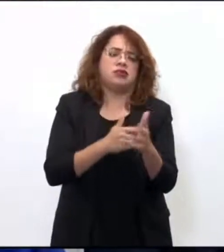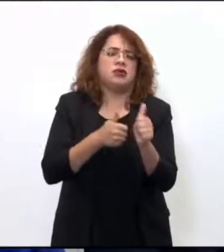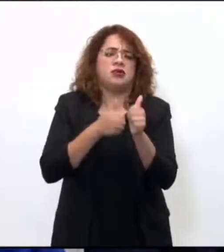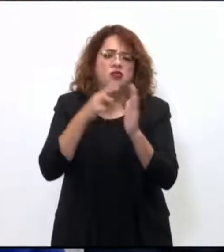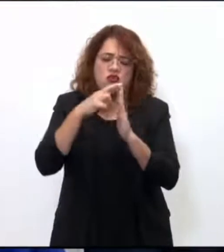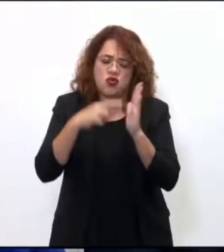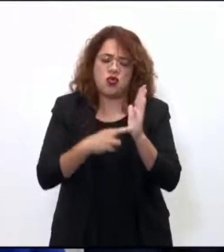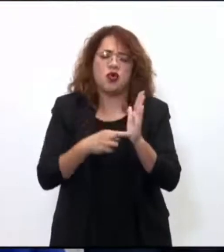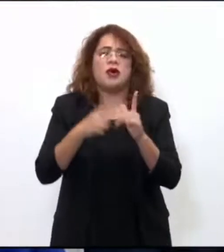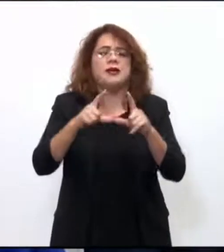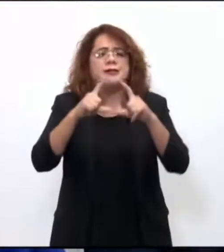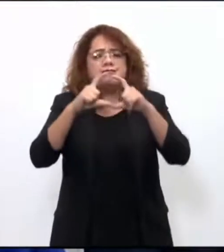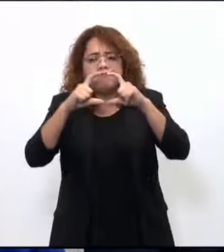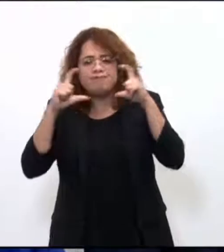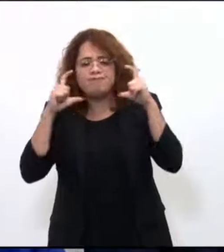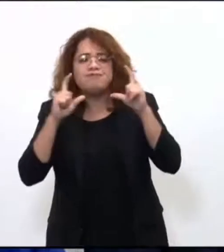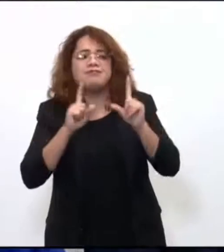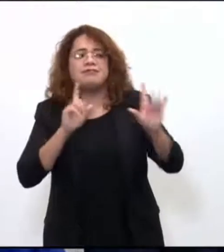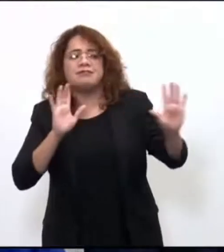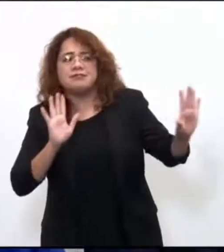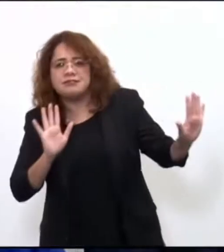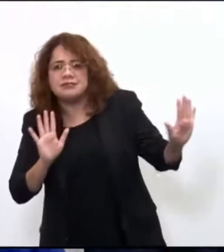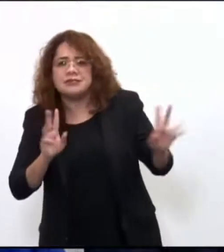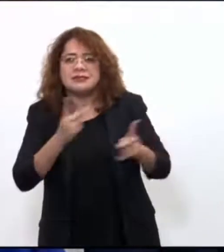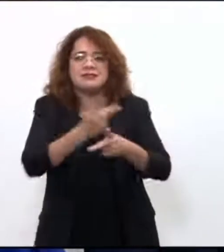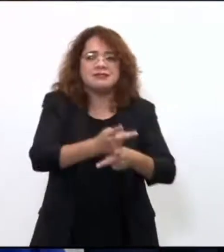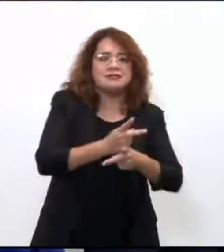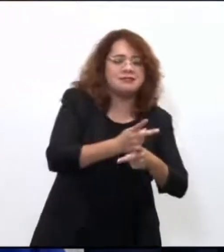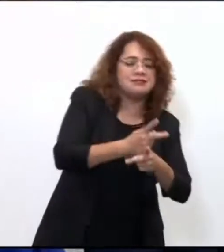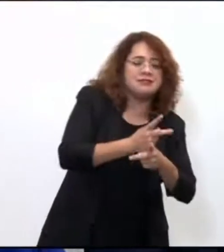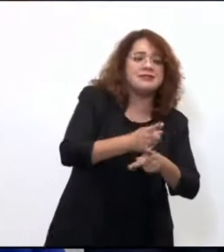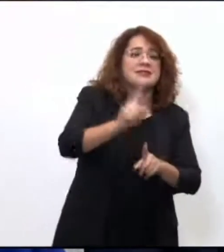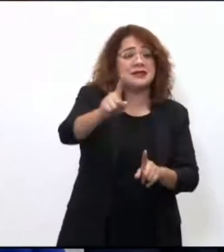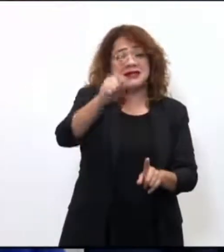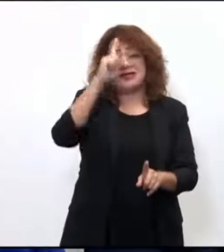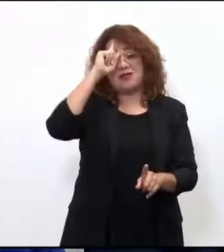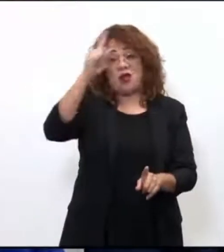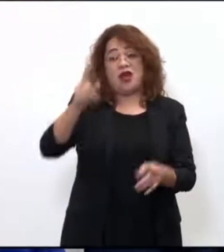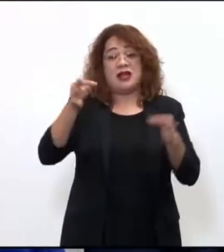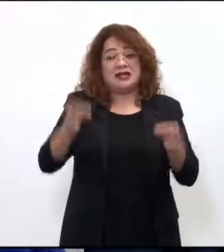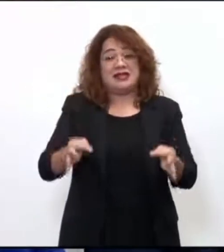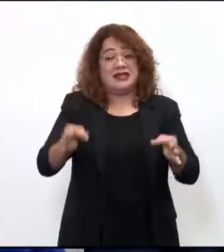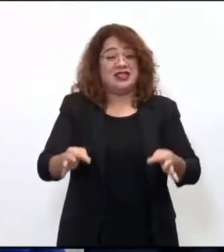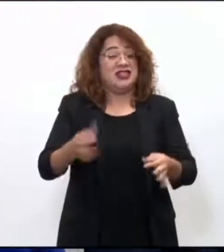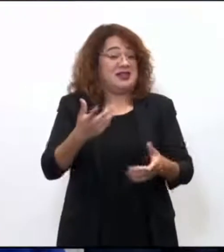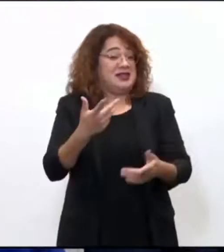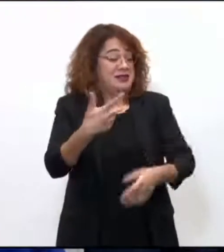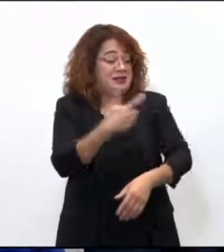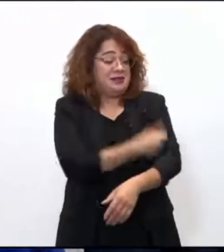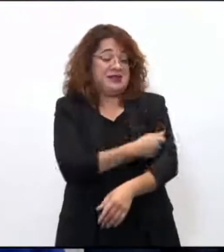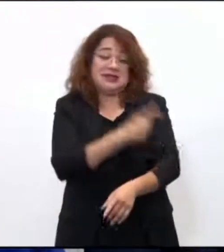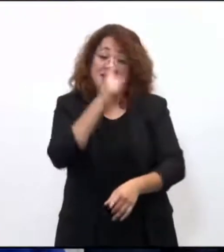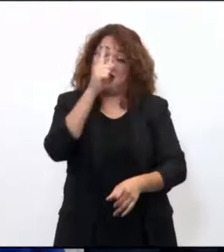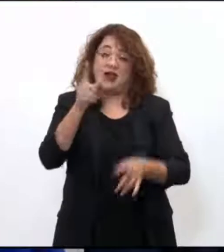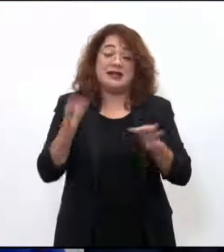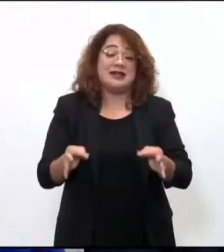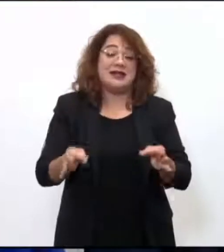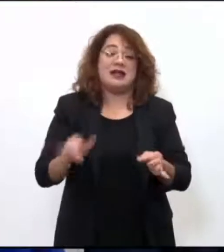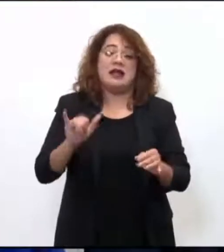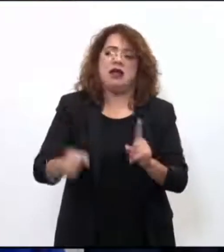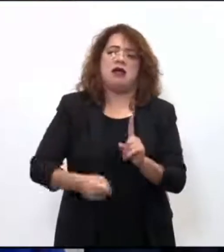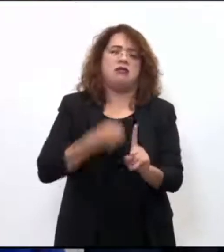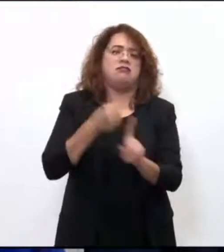getting vaccinated. Our smart choices are making a positive impact on public health. Thank you. I'll turn it